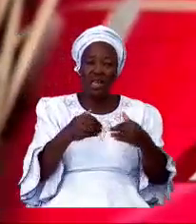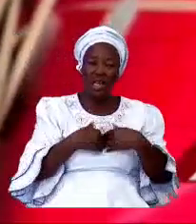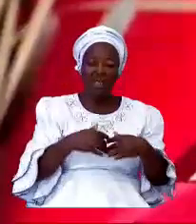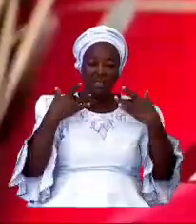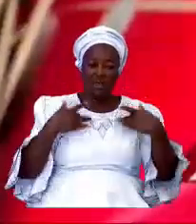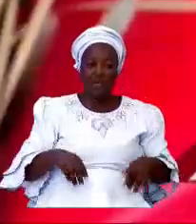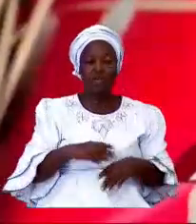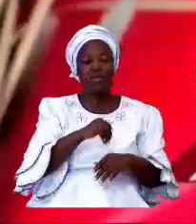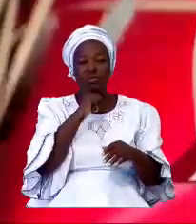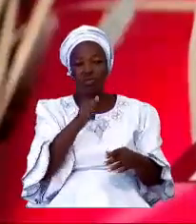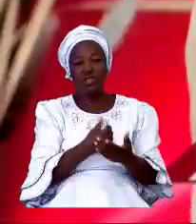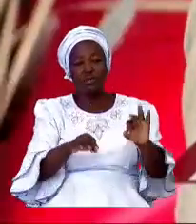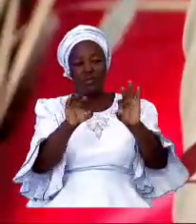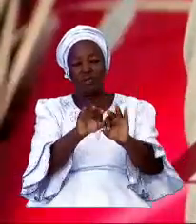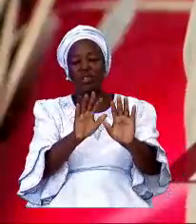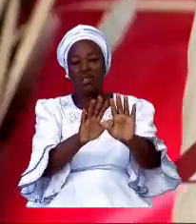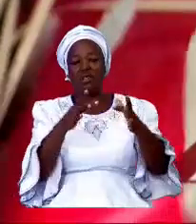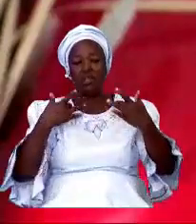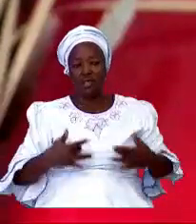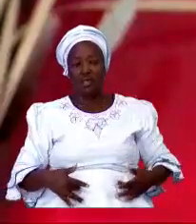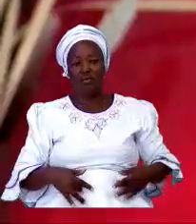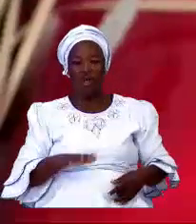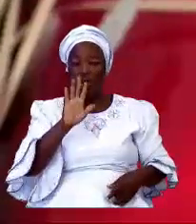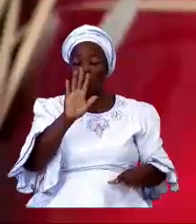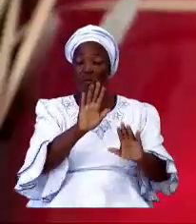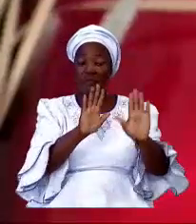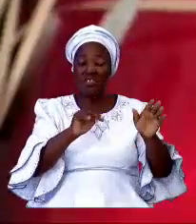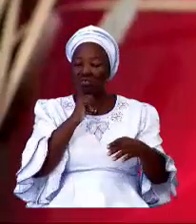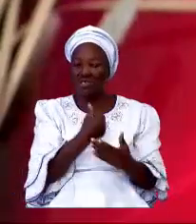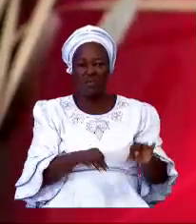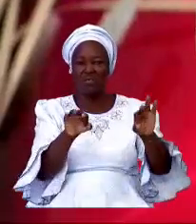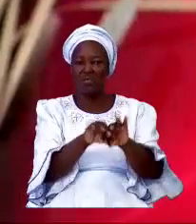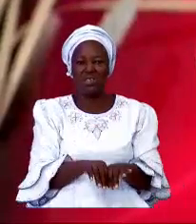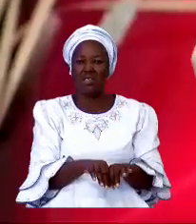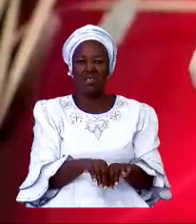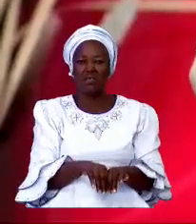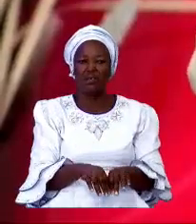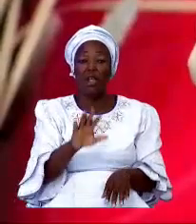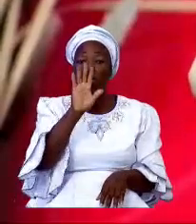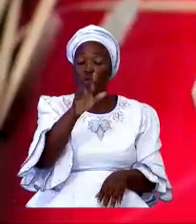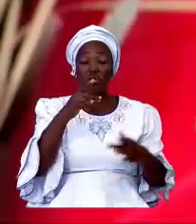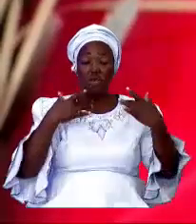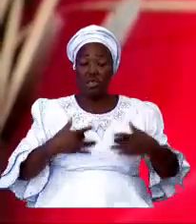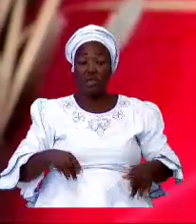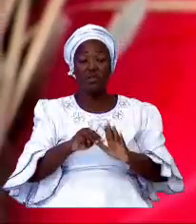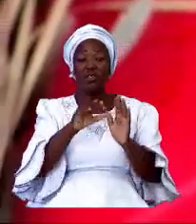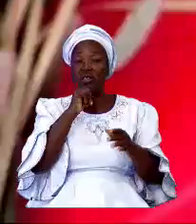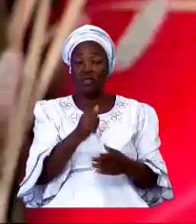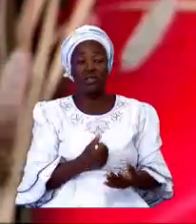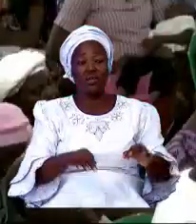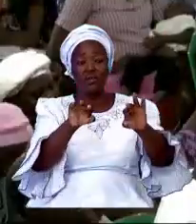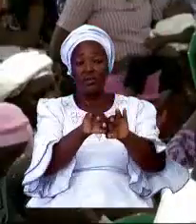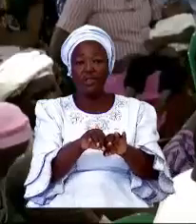discouragement. Unnecessary discouragement. Your fear is